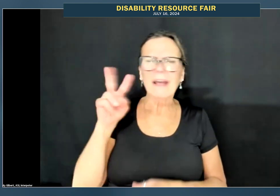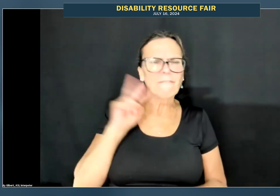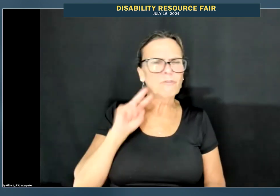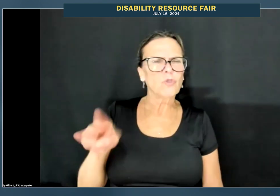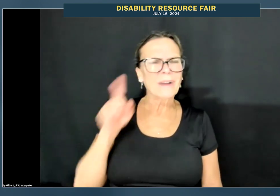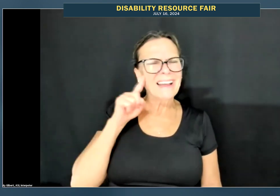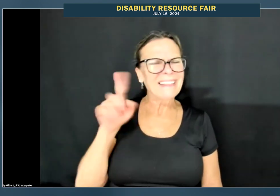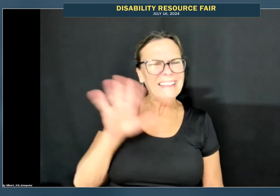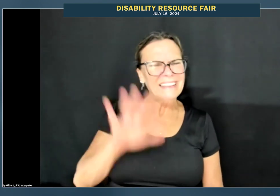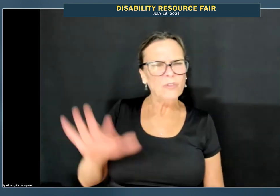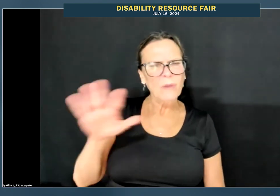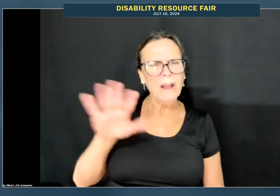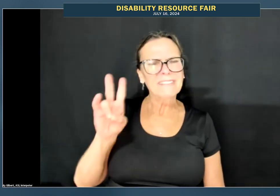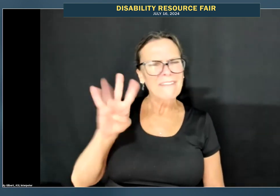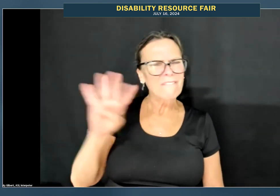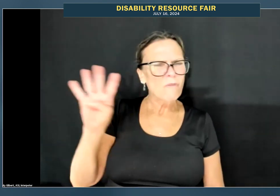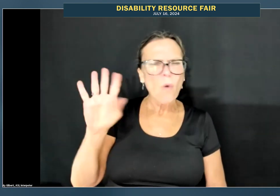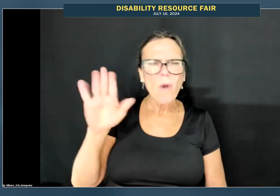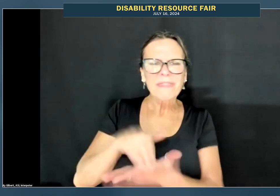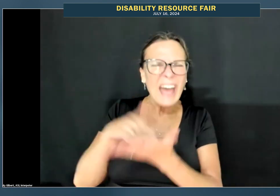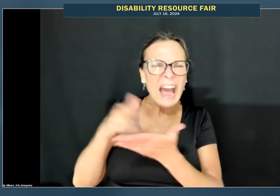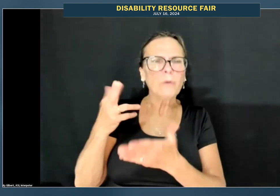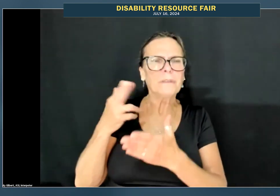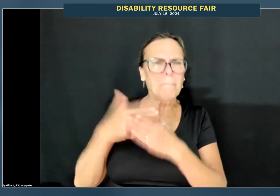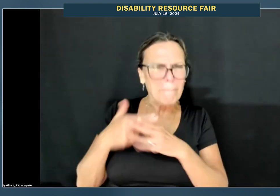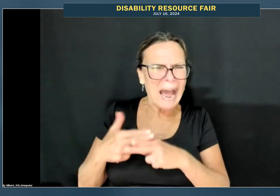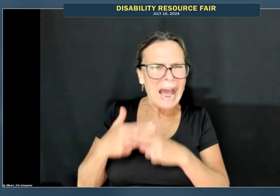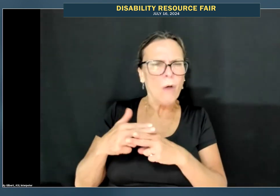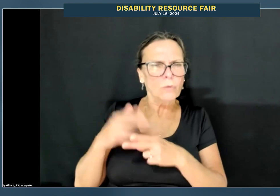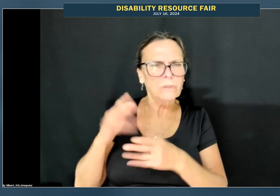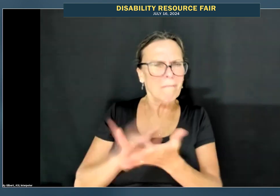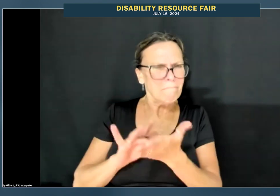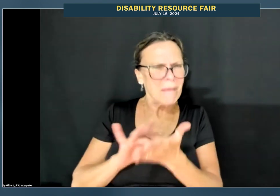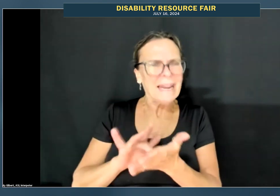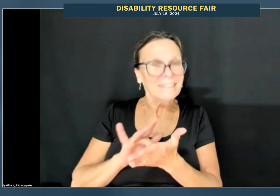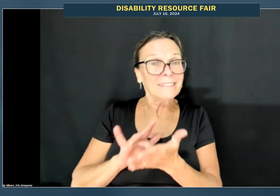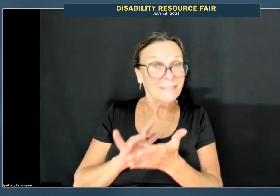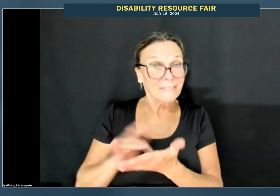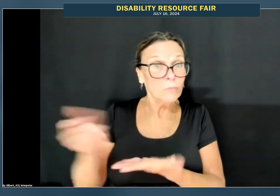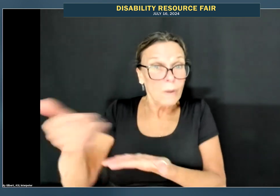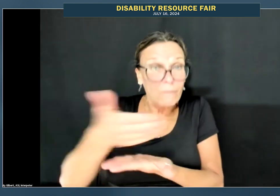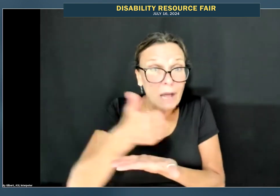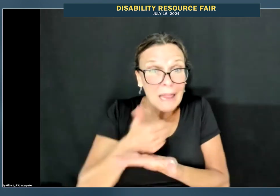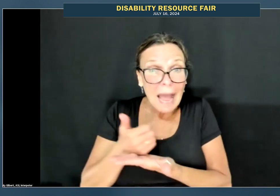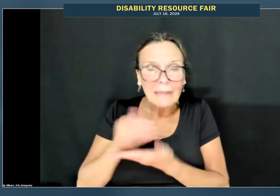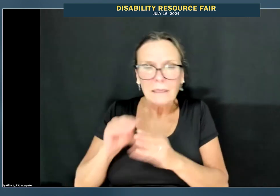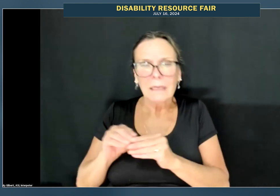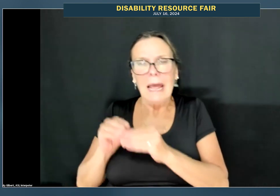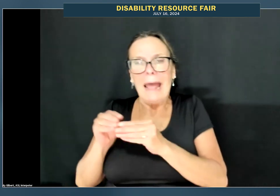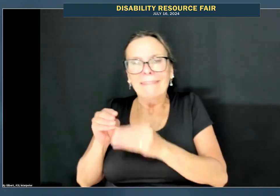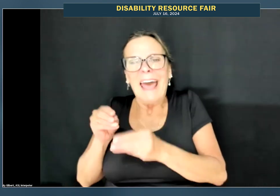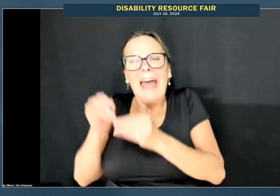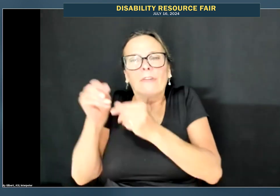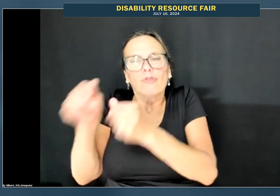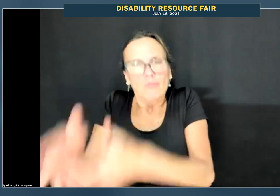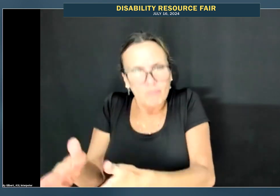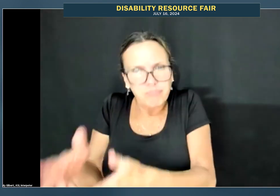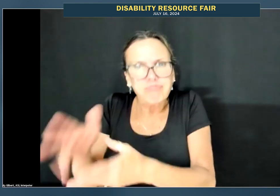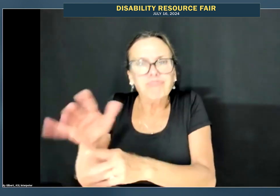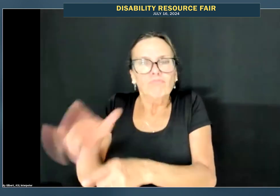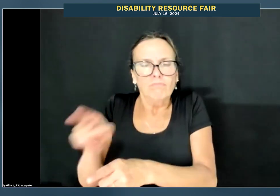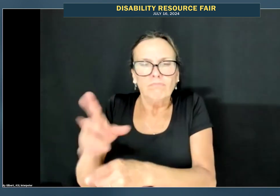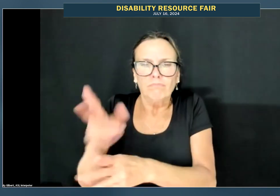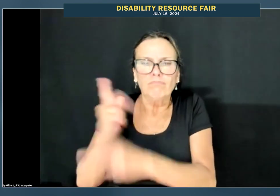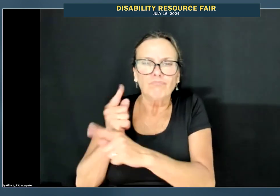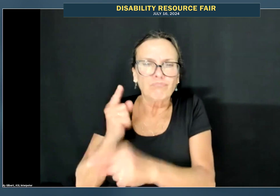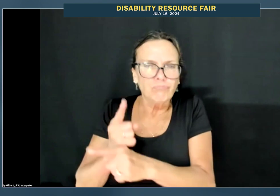it's somewhere around 74,000 pounds of medication that we've collected and disposed of properly. And for a small place like